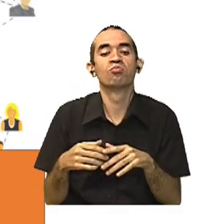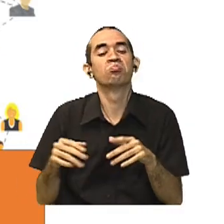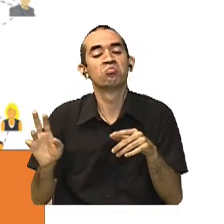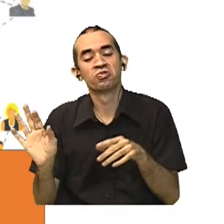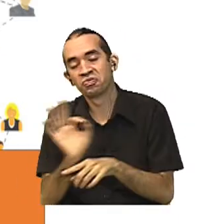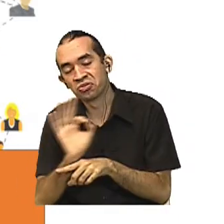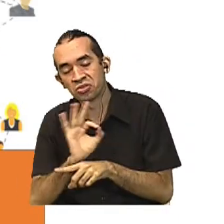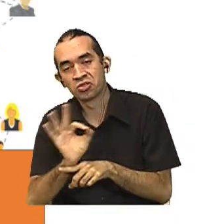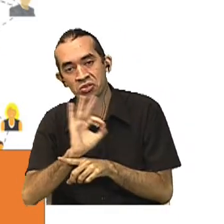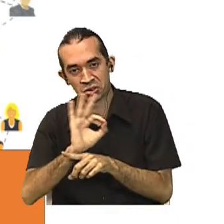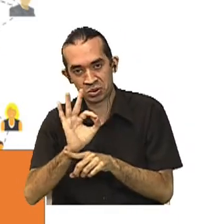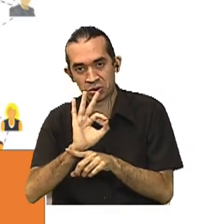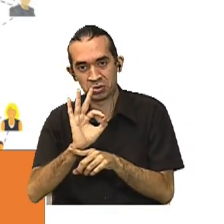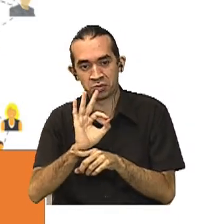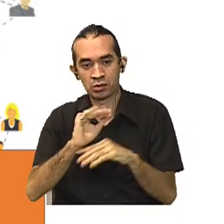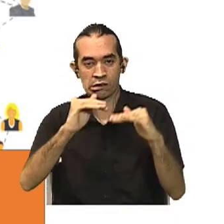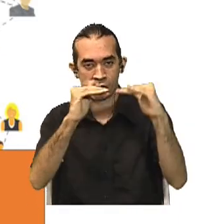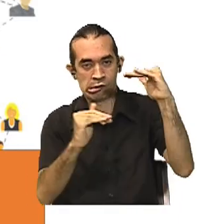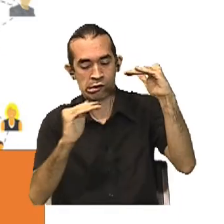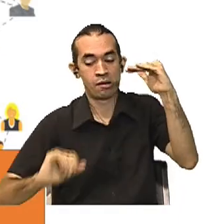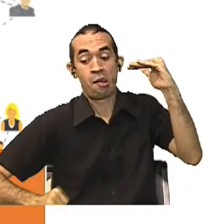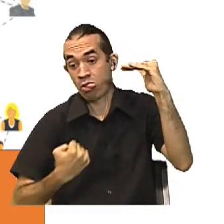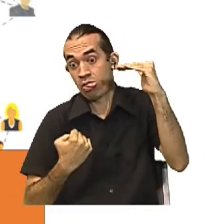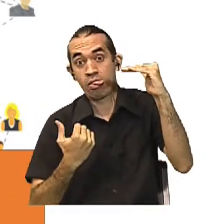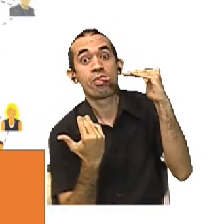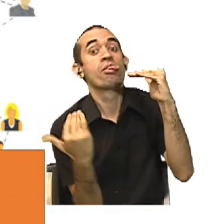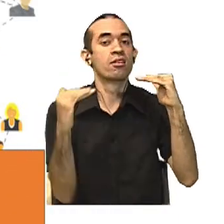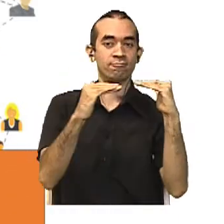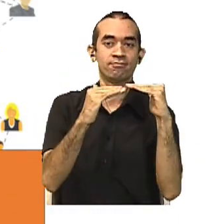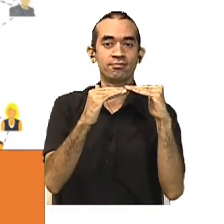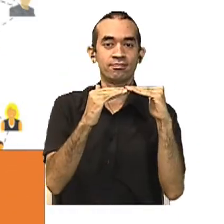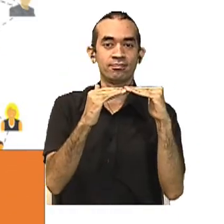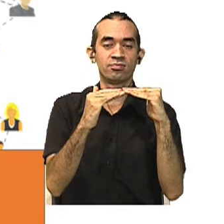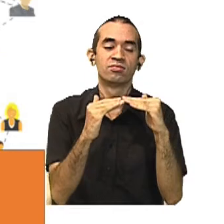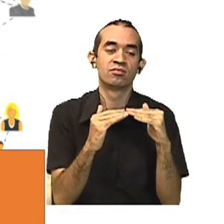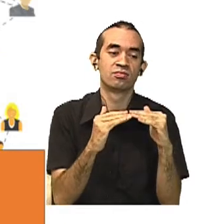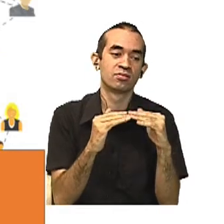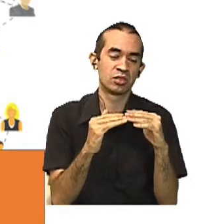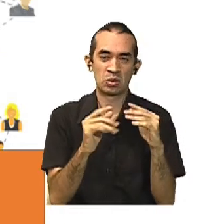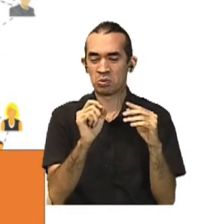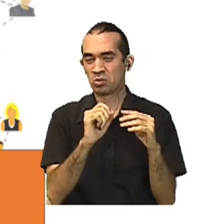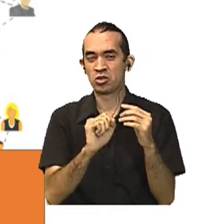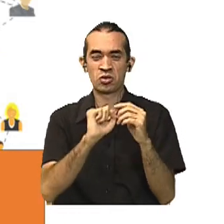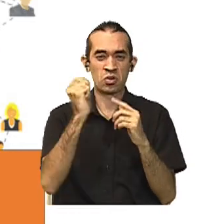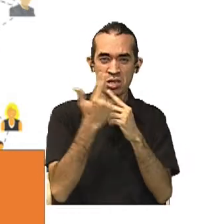with inequalities and overcome social gaps.